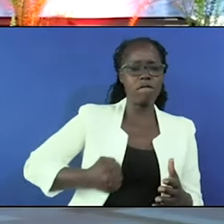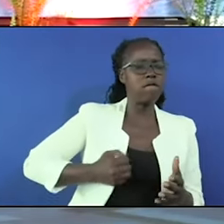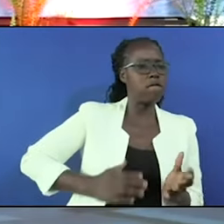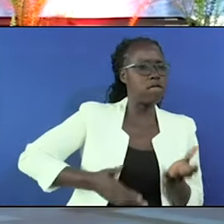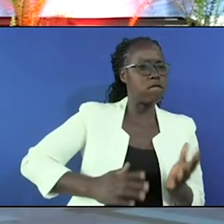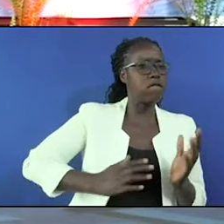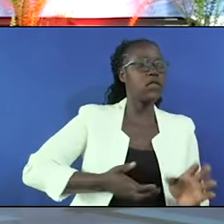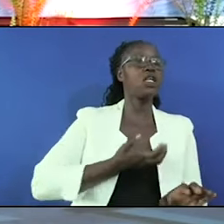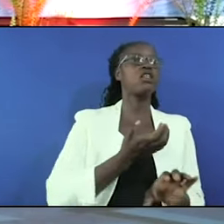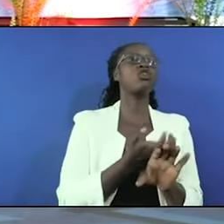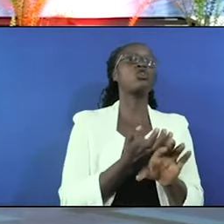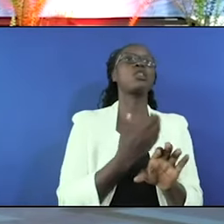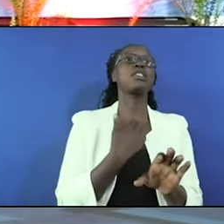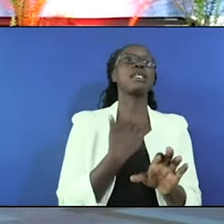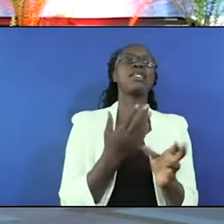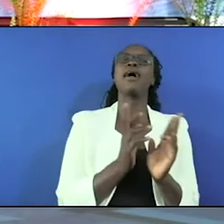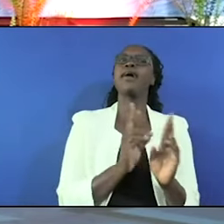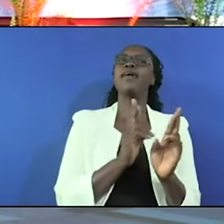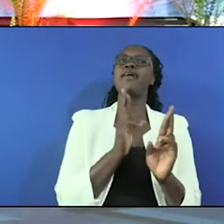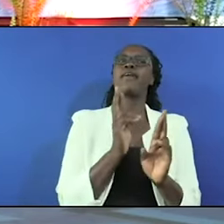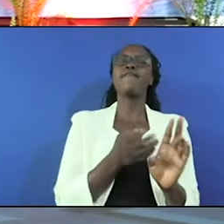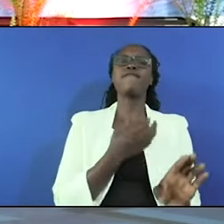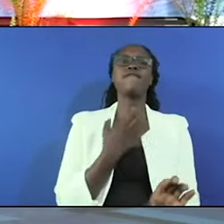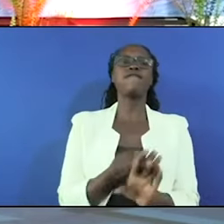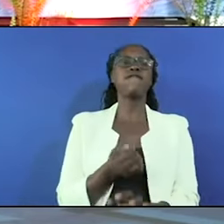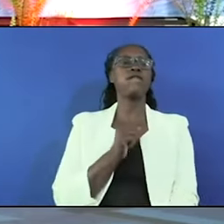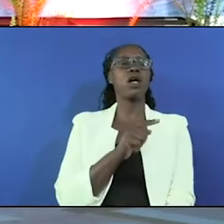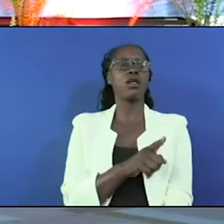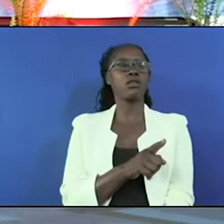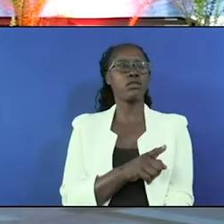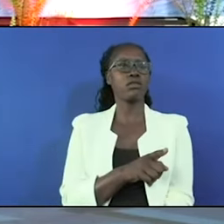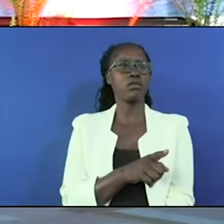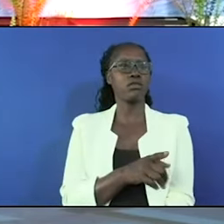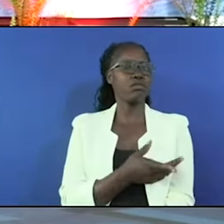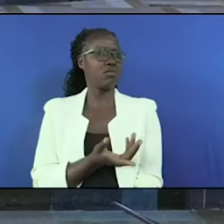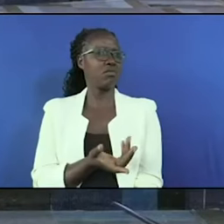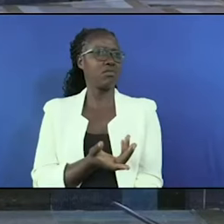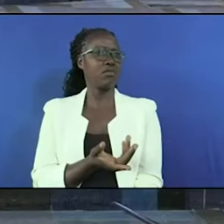their stones ready to stone her,